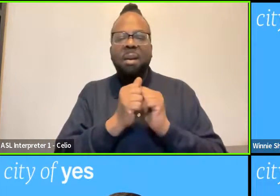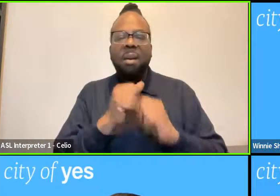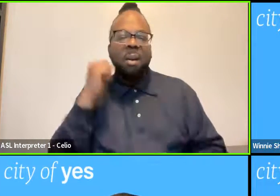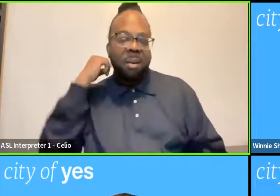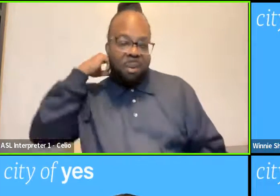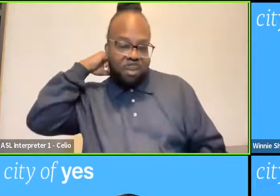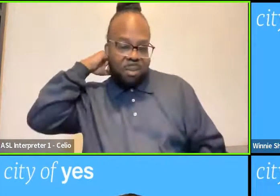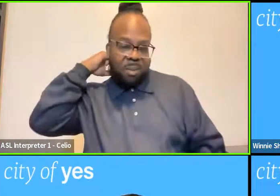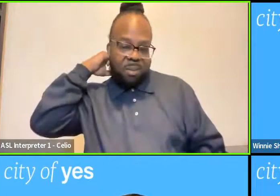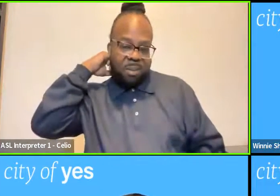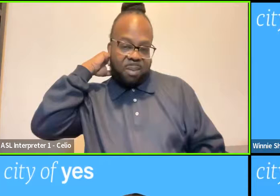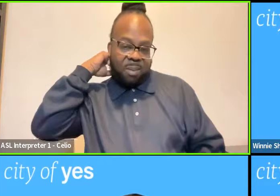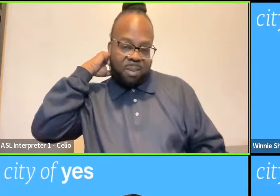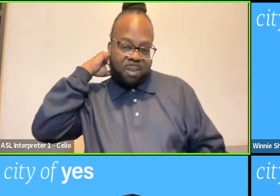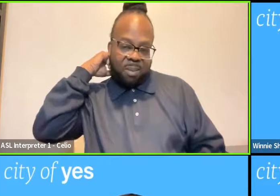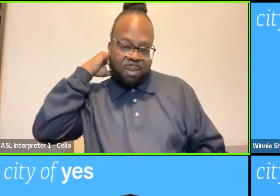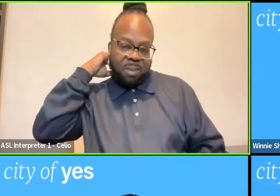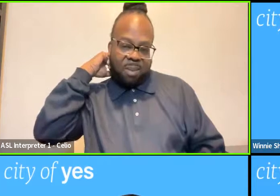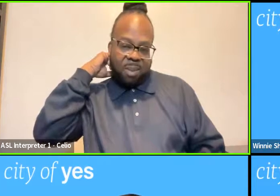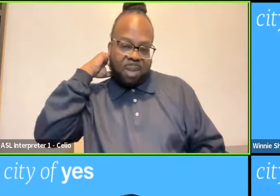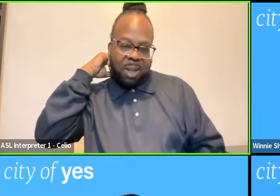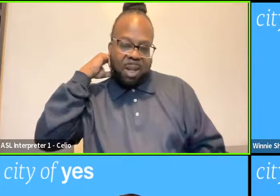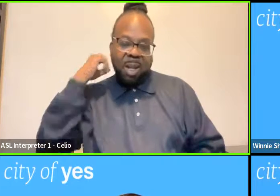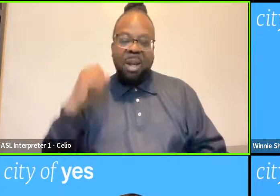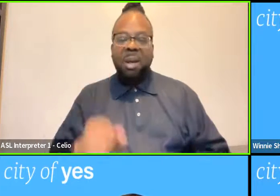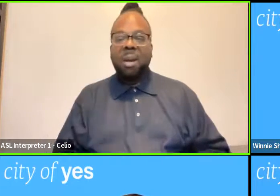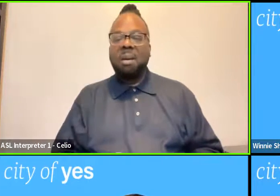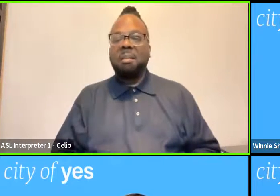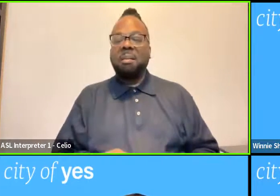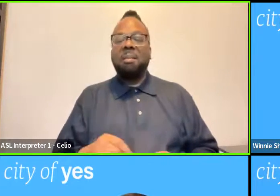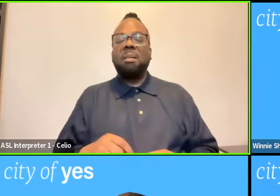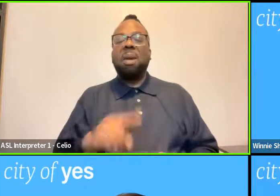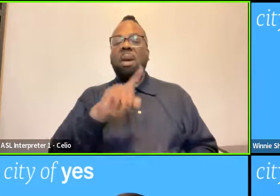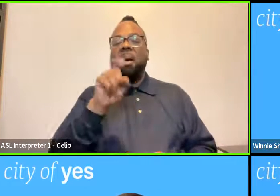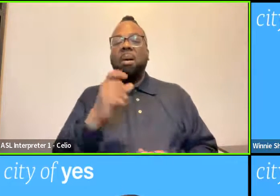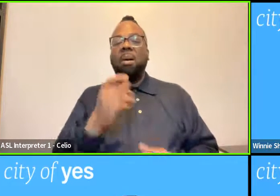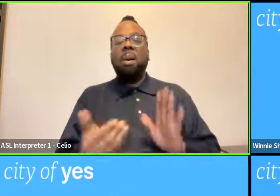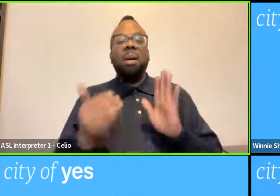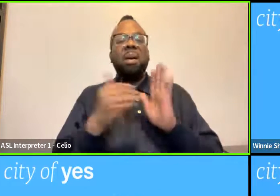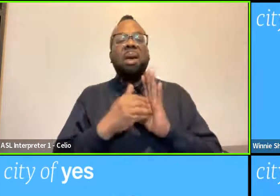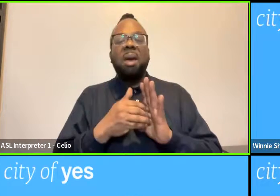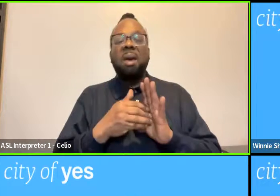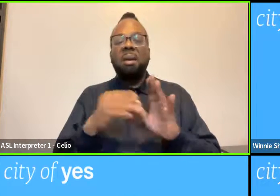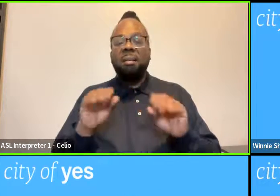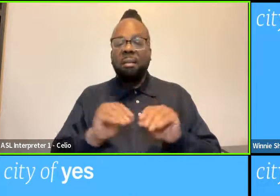Thank you. So this is a question again about just clarifying.